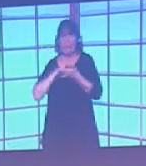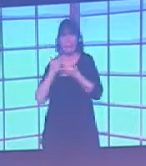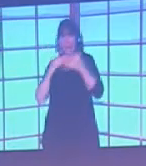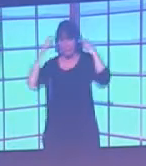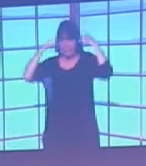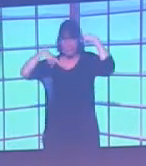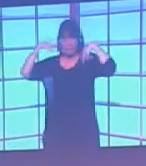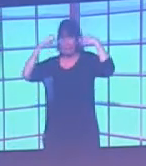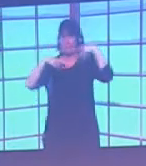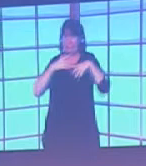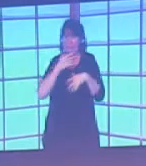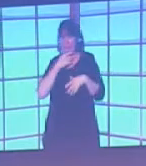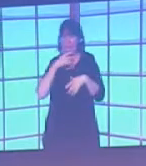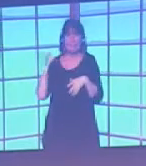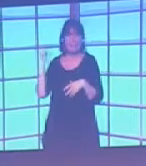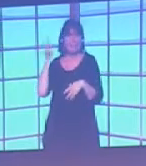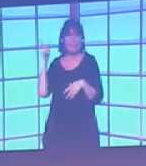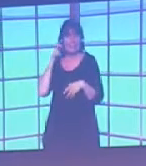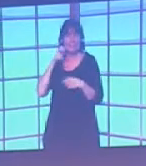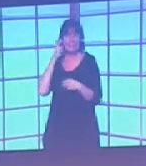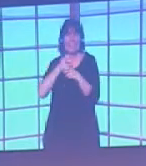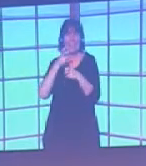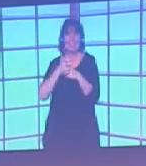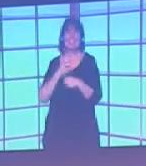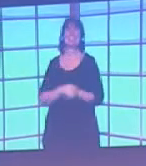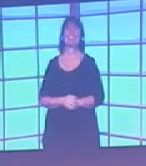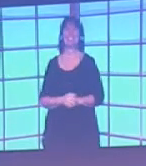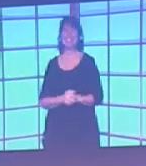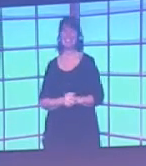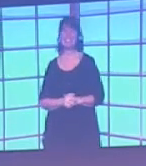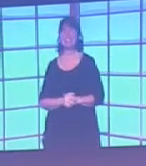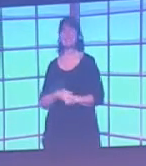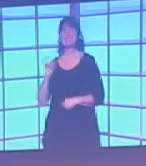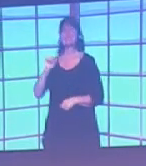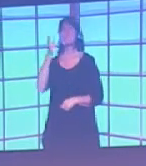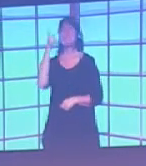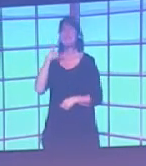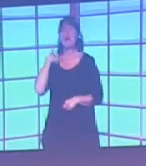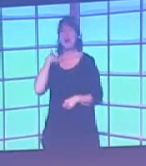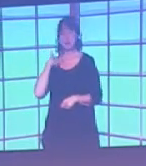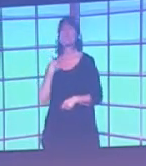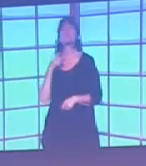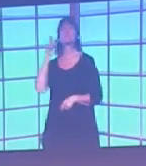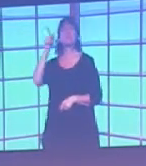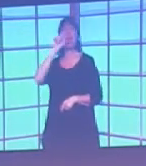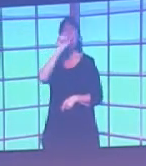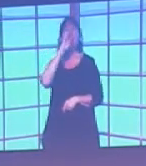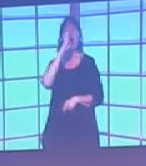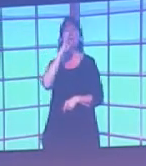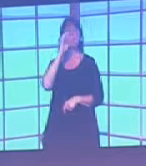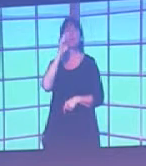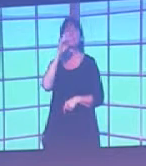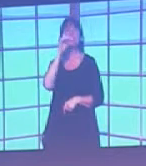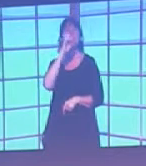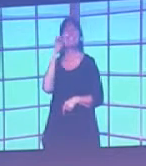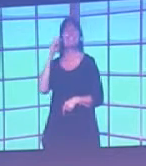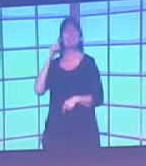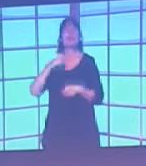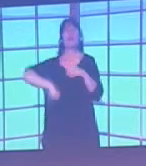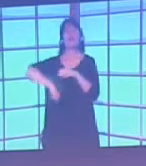going to cope with it. I first got involved with the Aberdeen Football Club 11 years